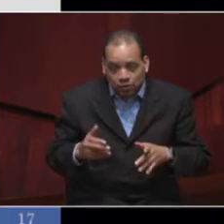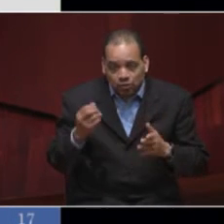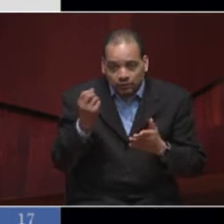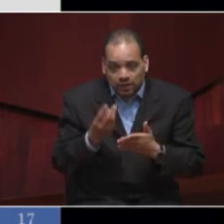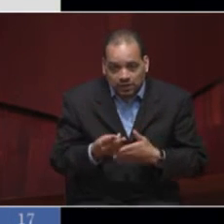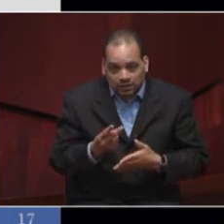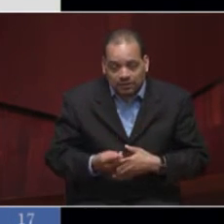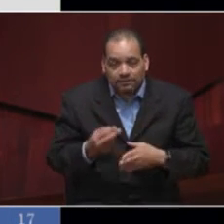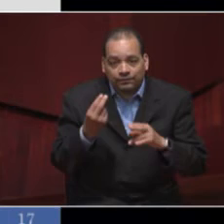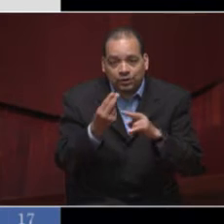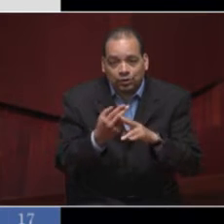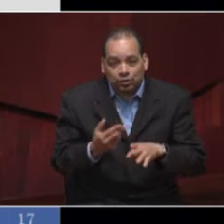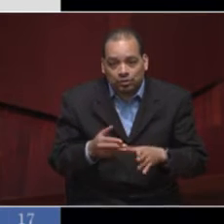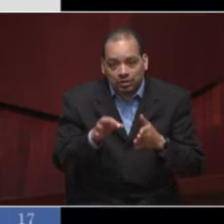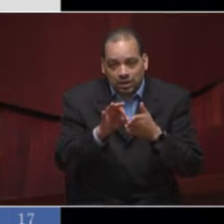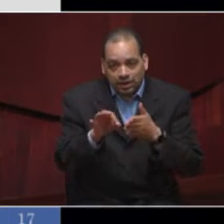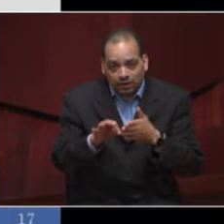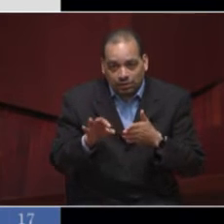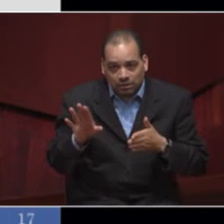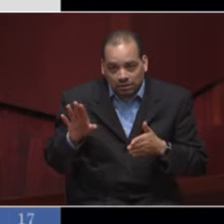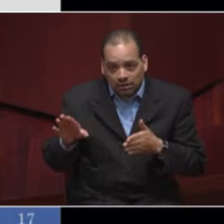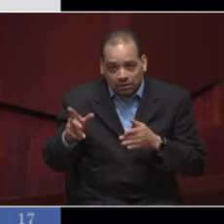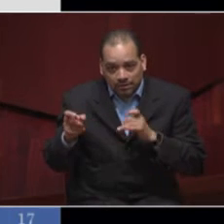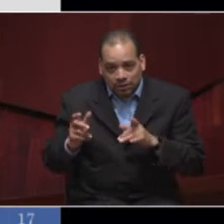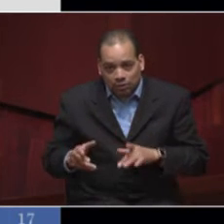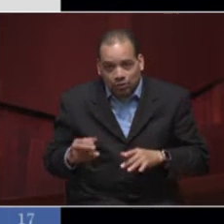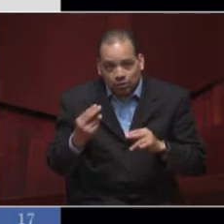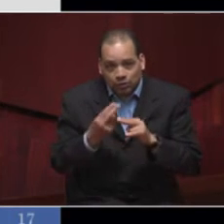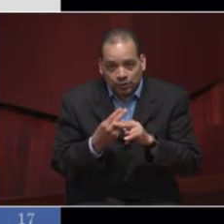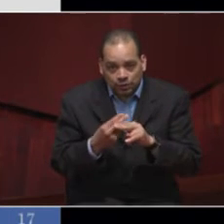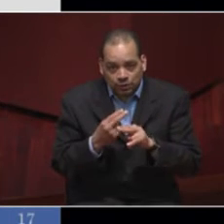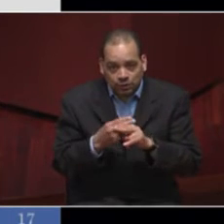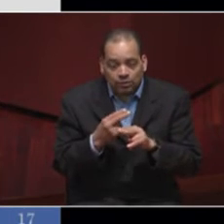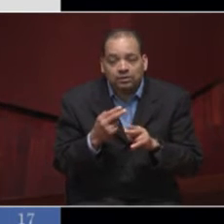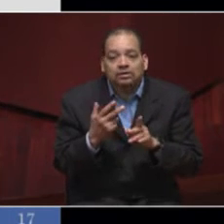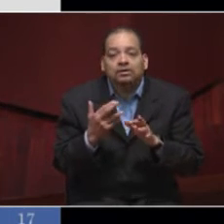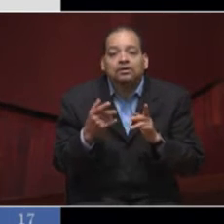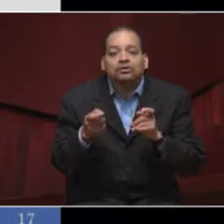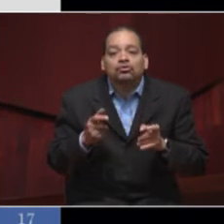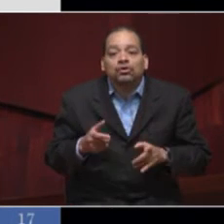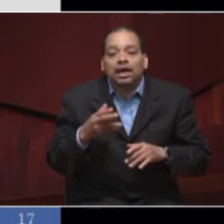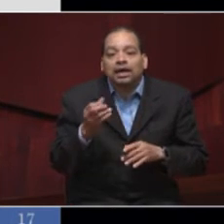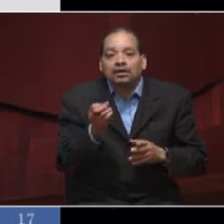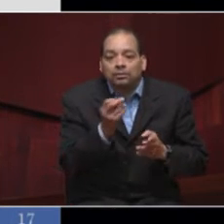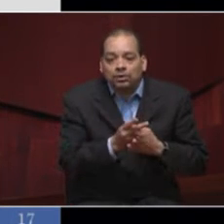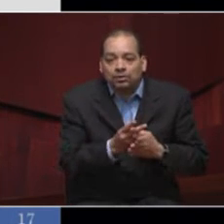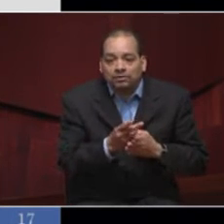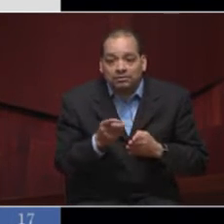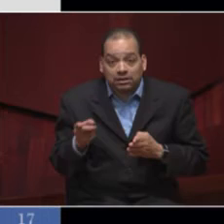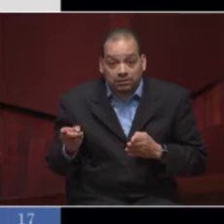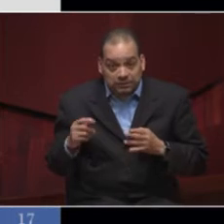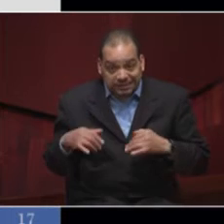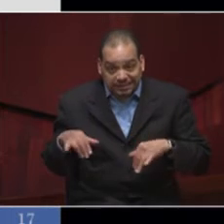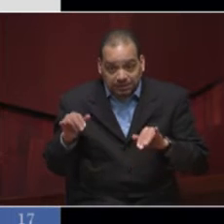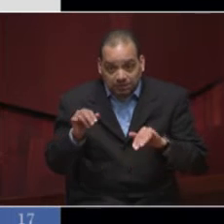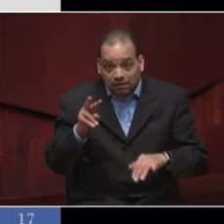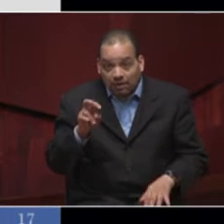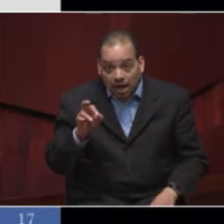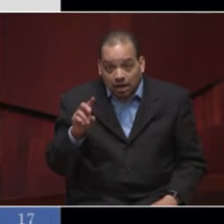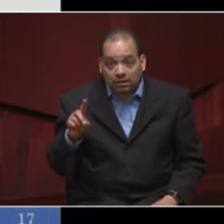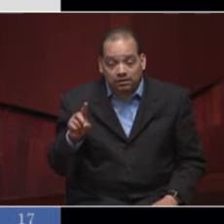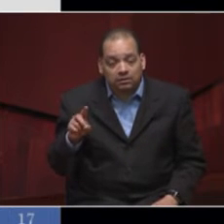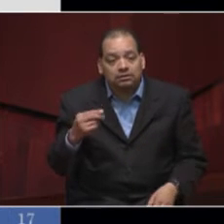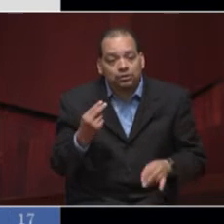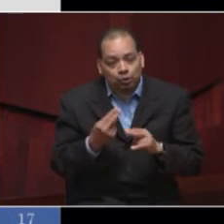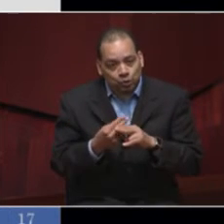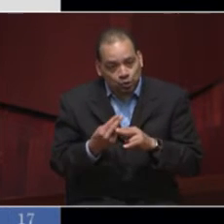that manager oversees and controls and approves, that they are still valid, that the users are still there